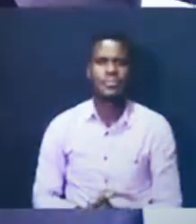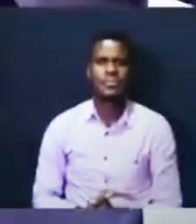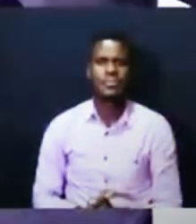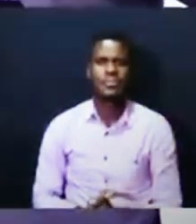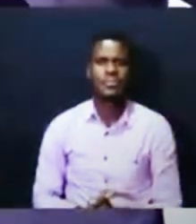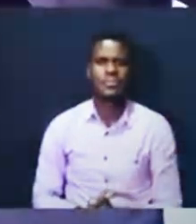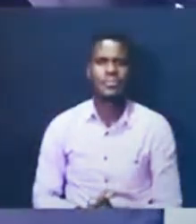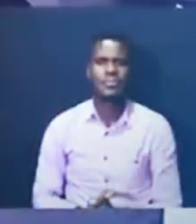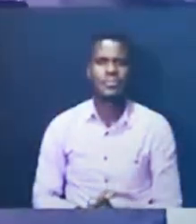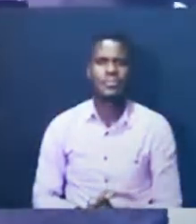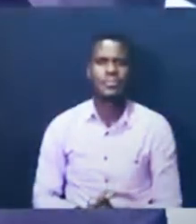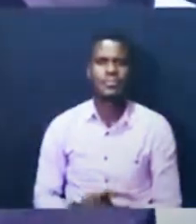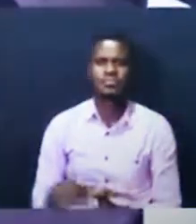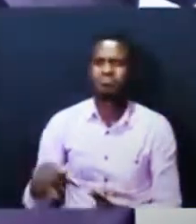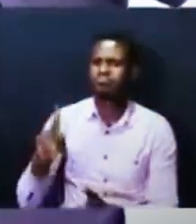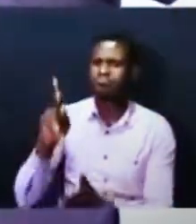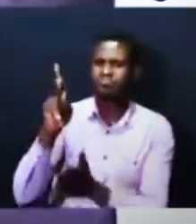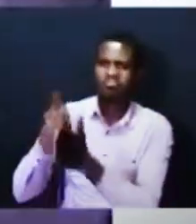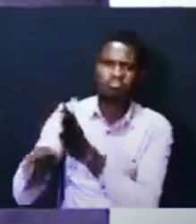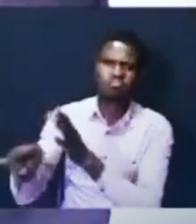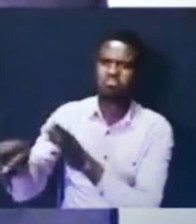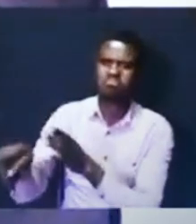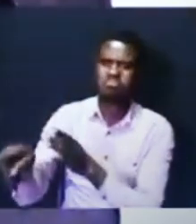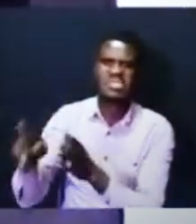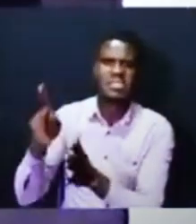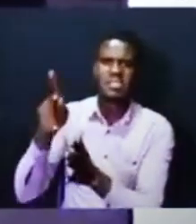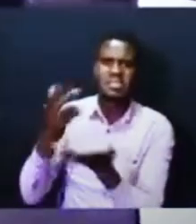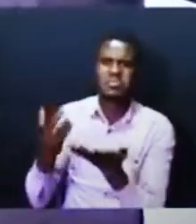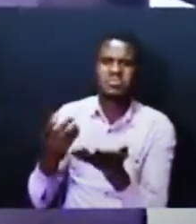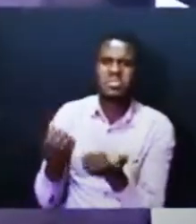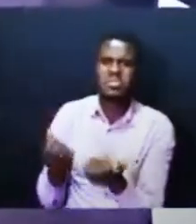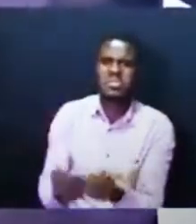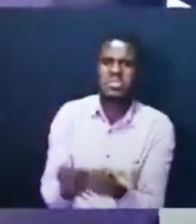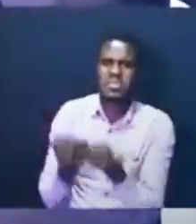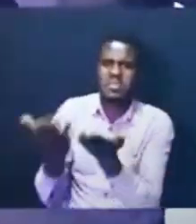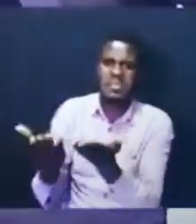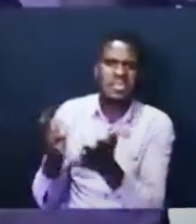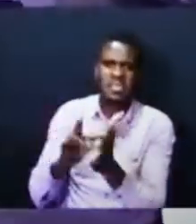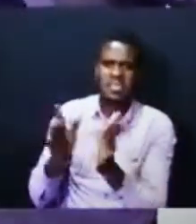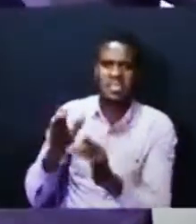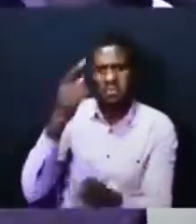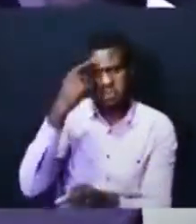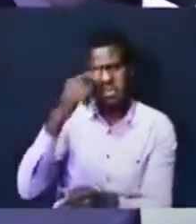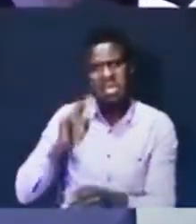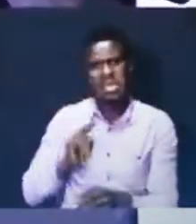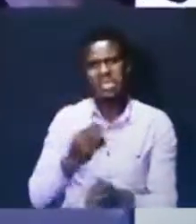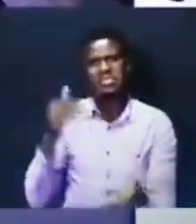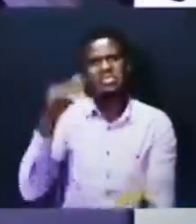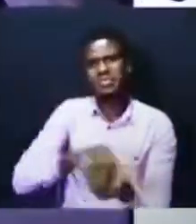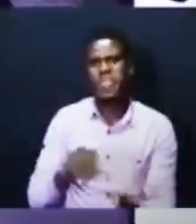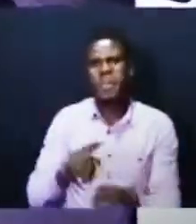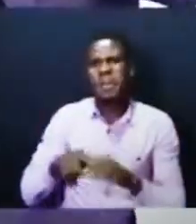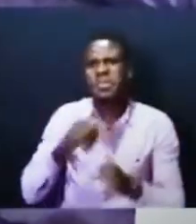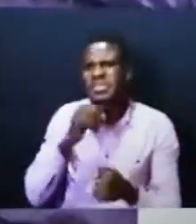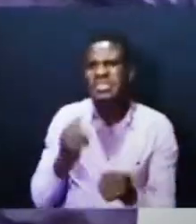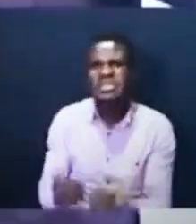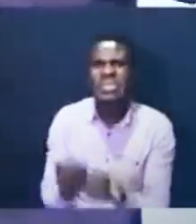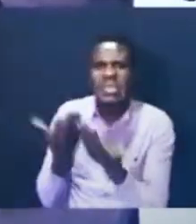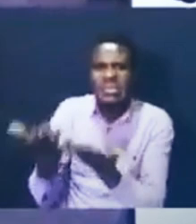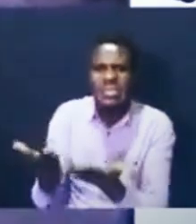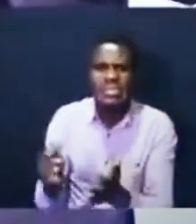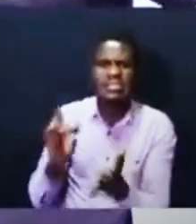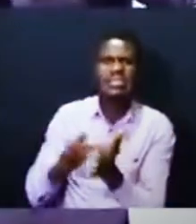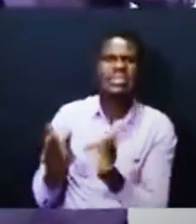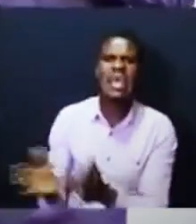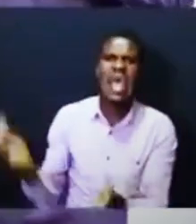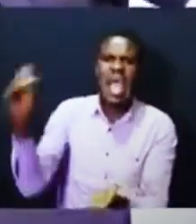enso. Welcome no dada. We have sacrificed him once. Welcome ne wie. He shouldn't be sacrificed over and over again. Welcome ne wie